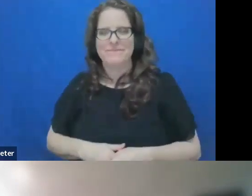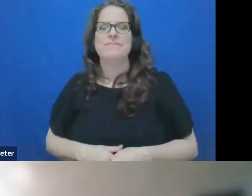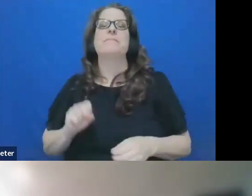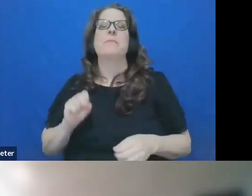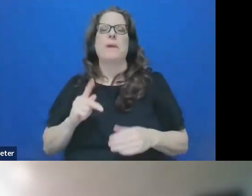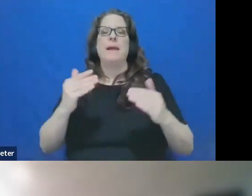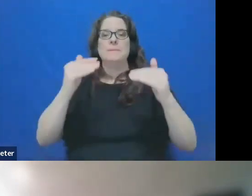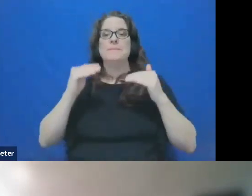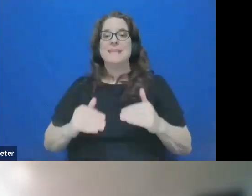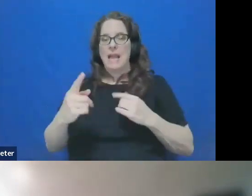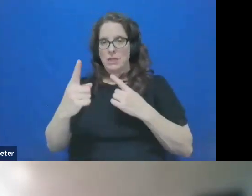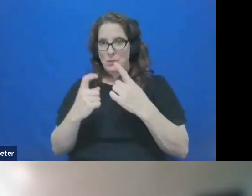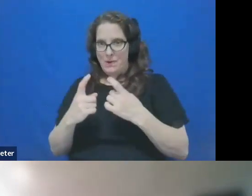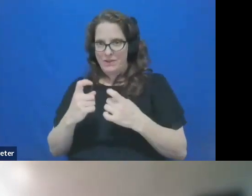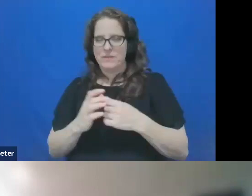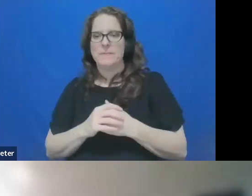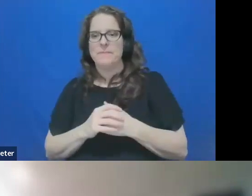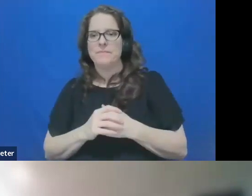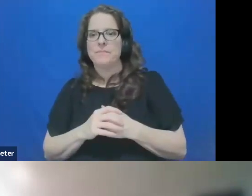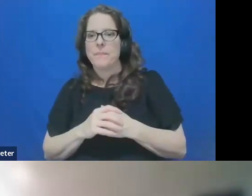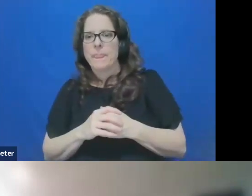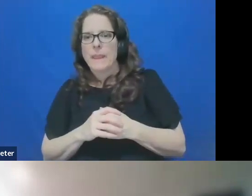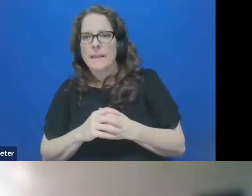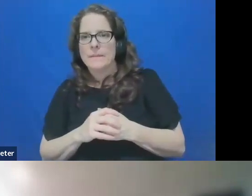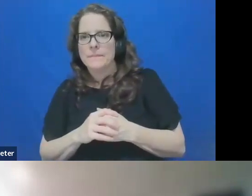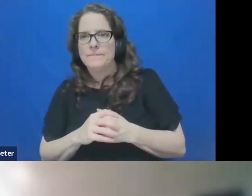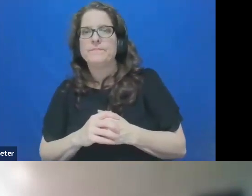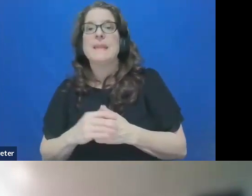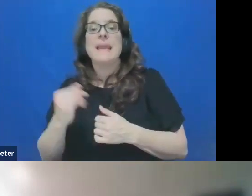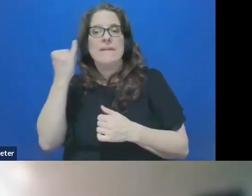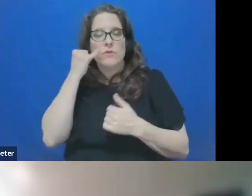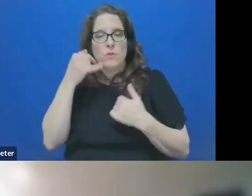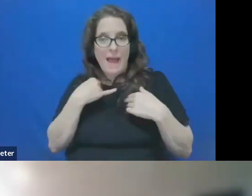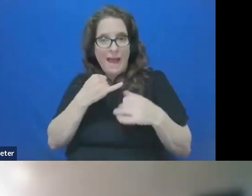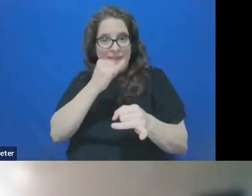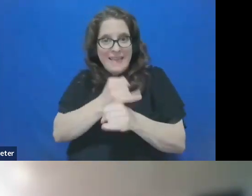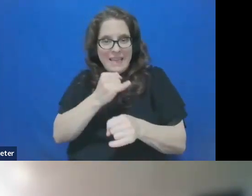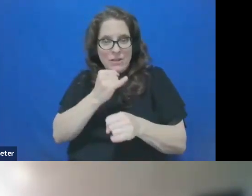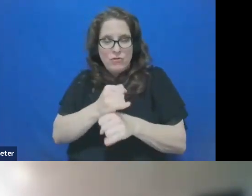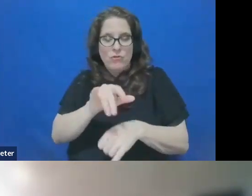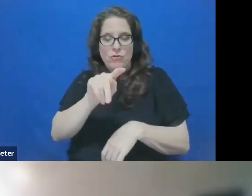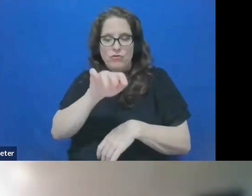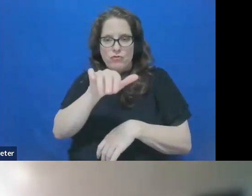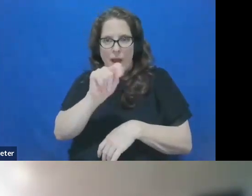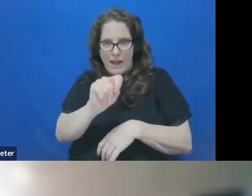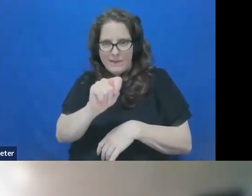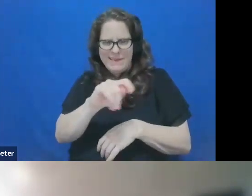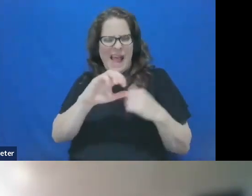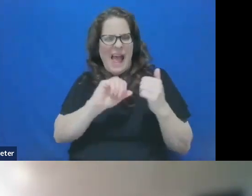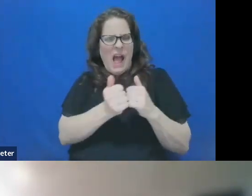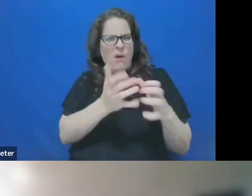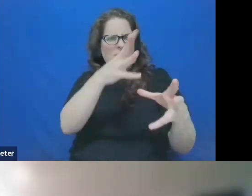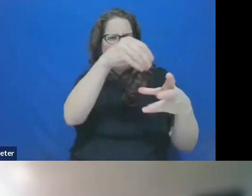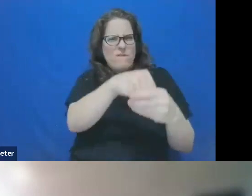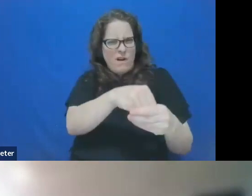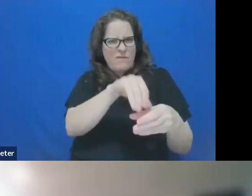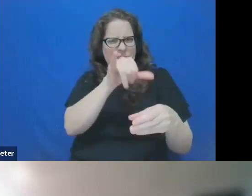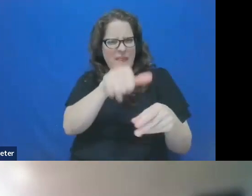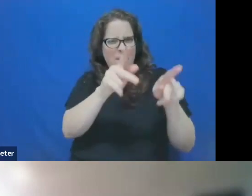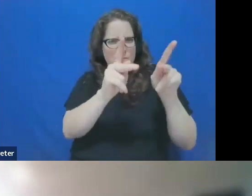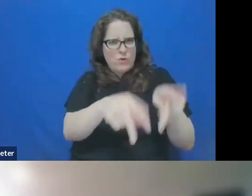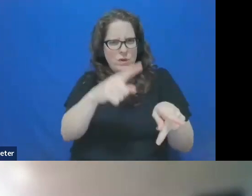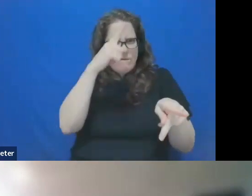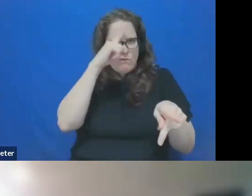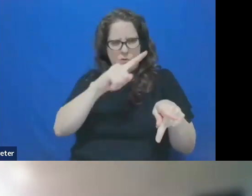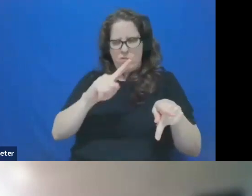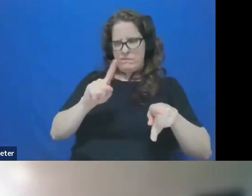an institutional trustee be in assessing and providing for the day-to-day expenses of a disabled individual's life?